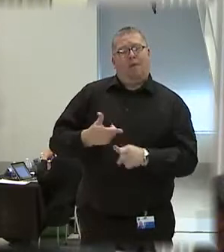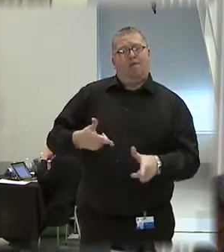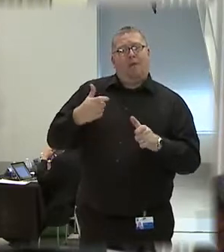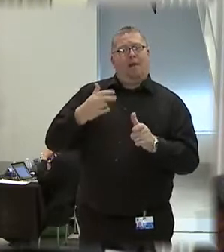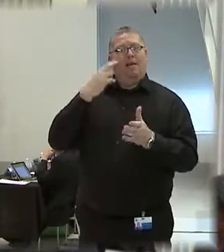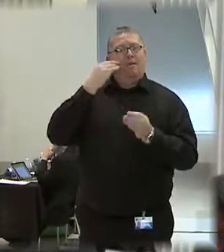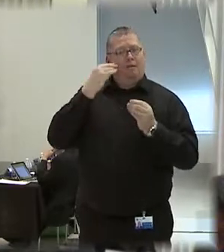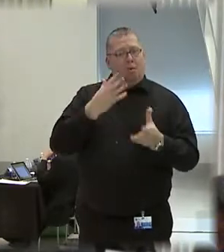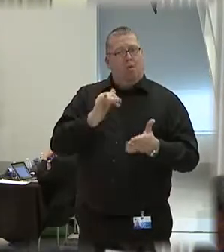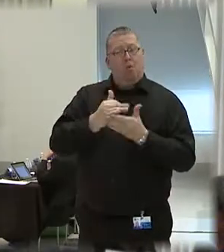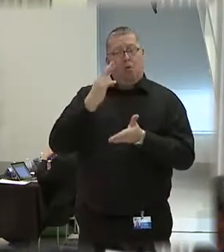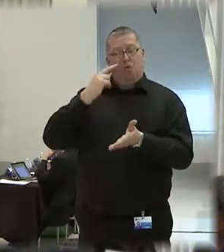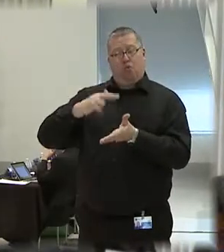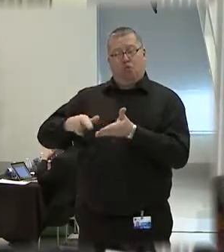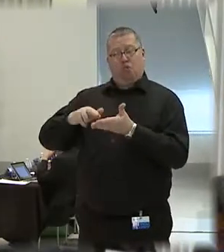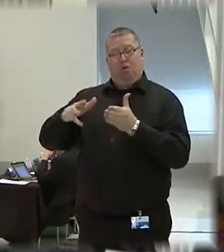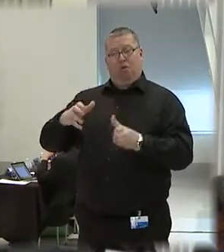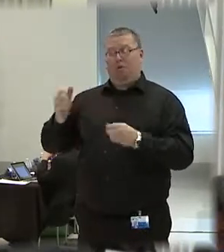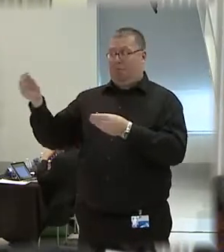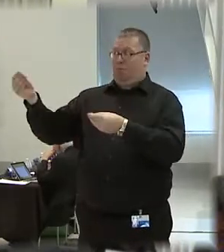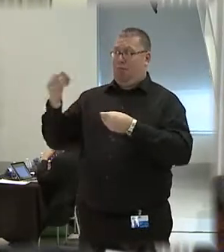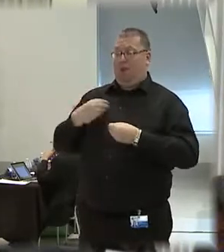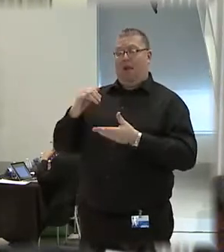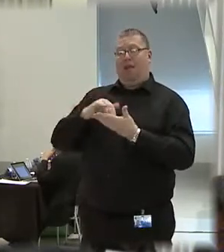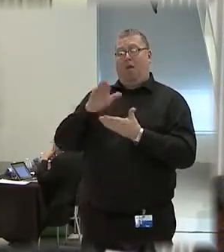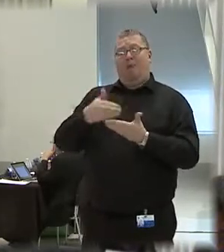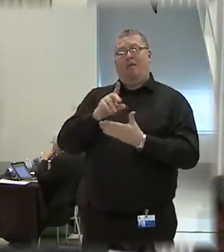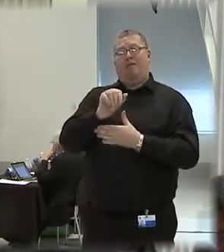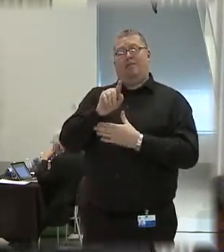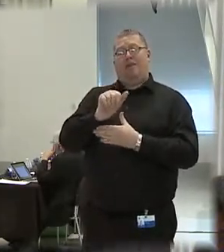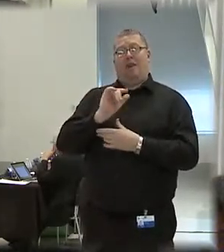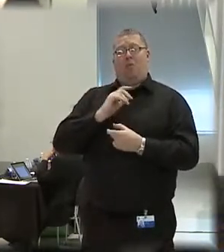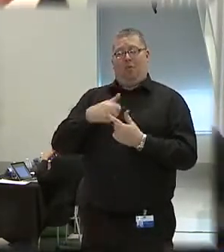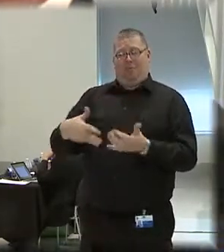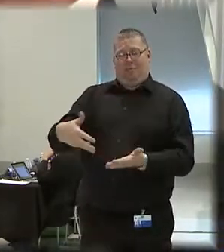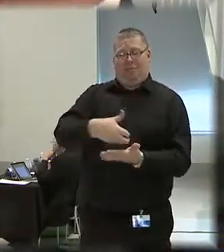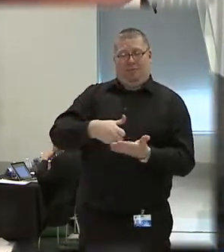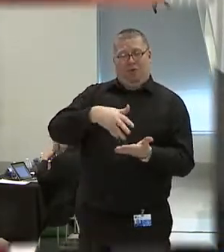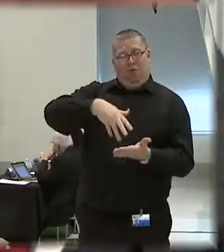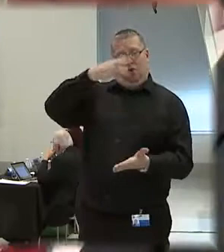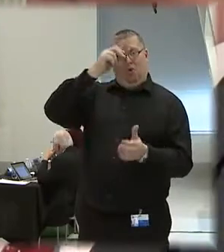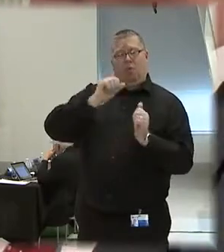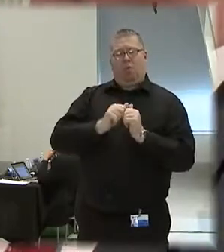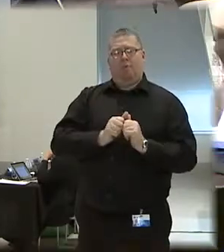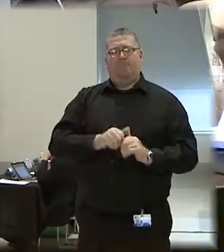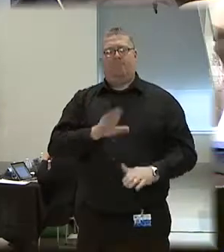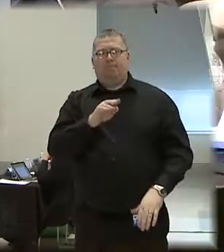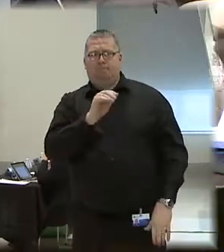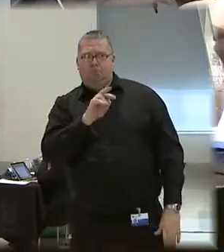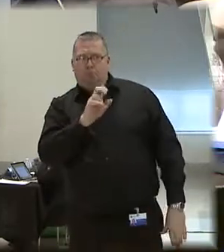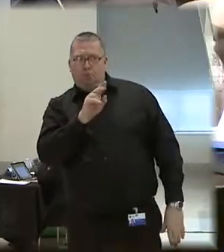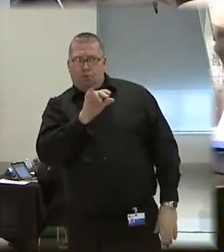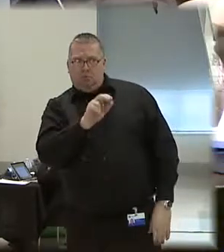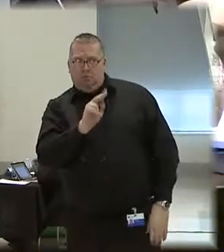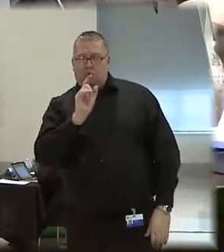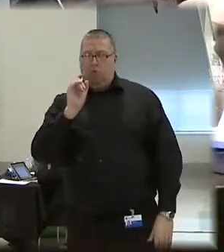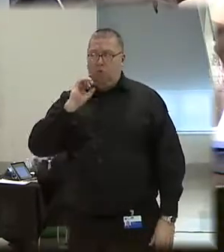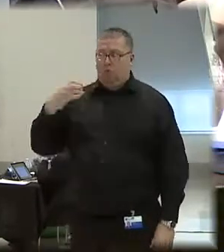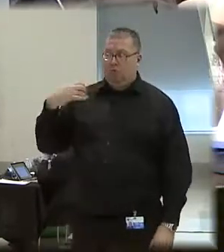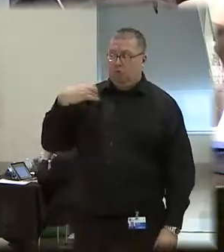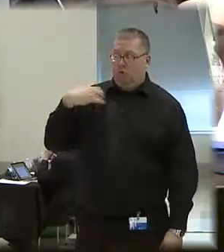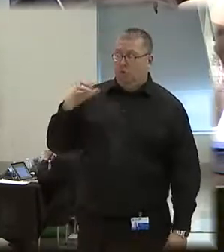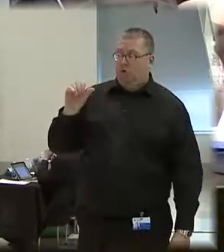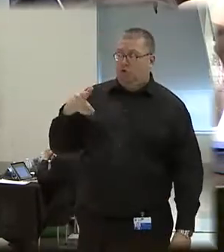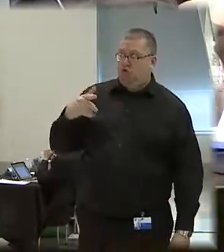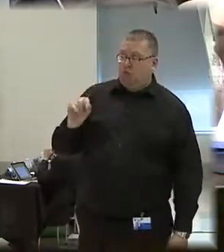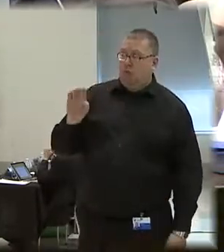researchers could provide us the data to learn from. Mr. Robinson or Sergeant McHale, your thoughts?